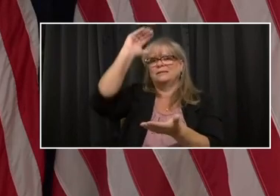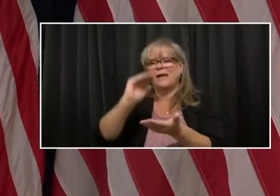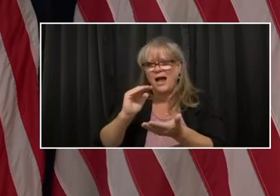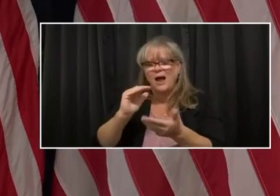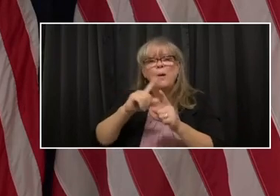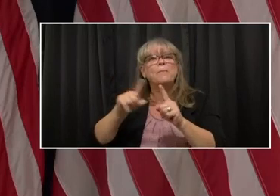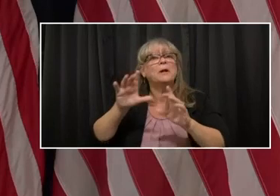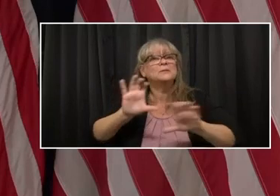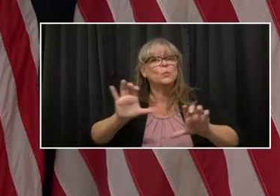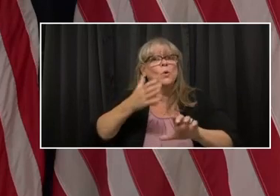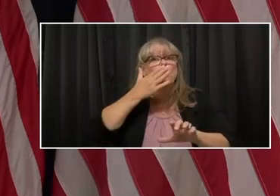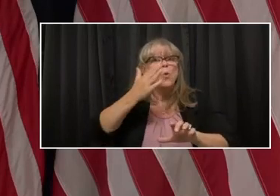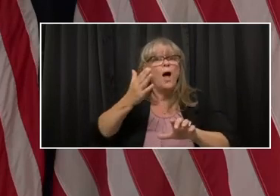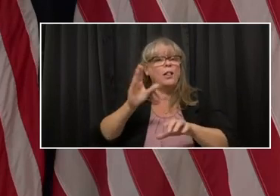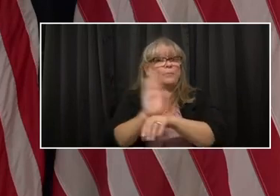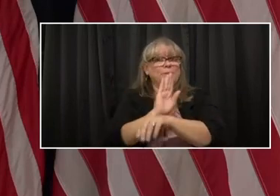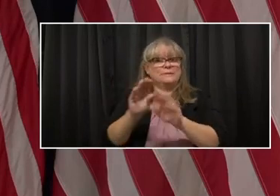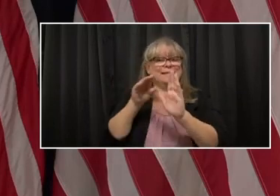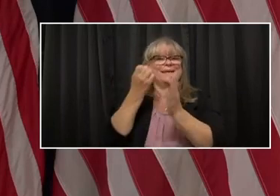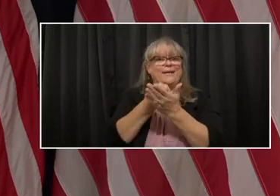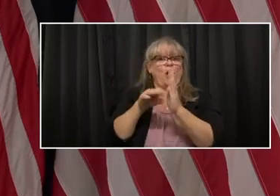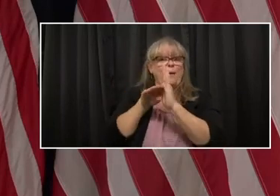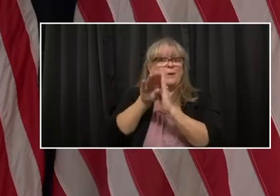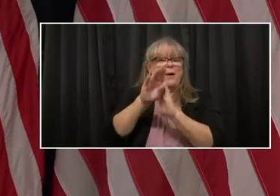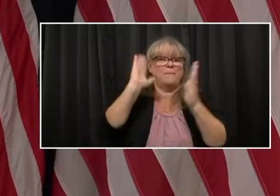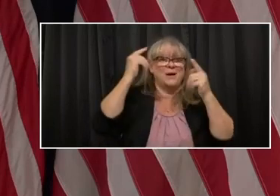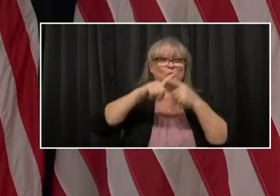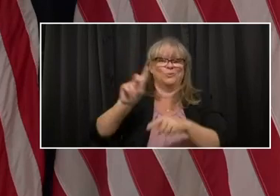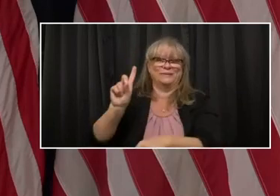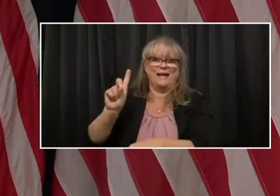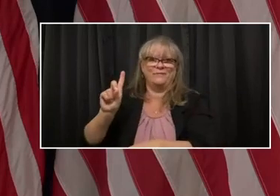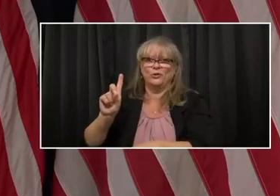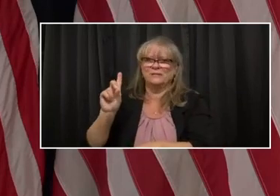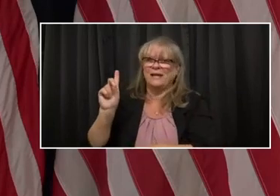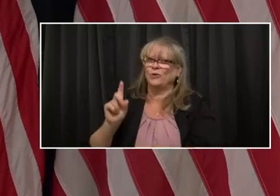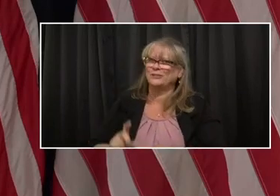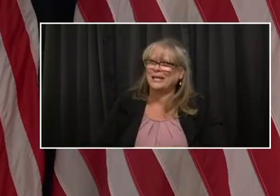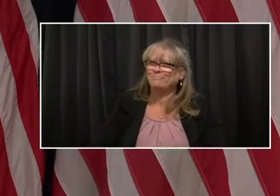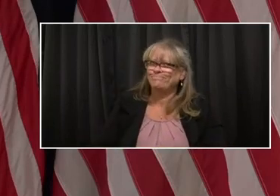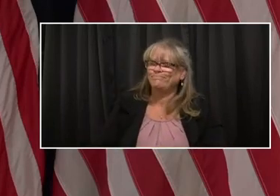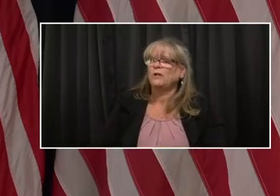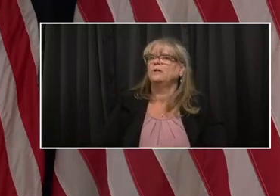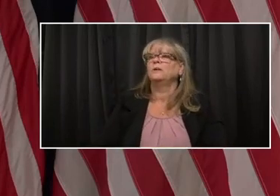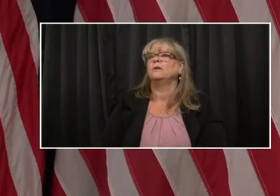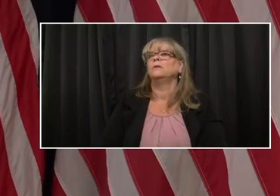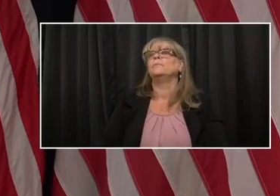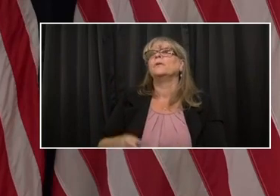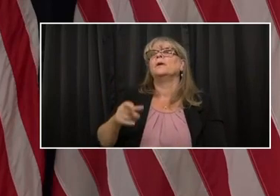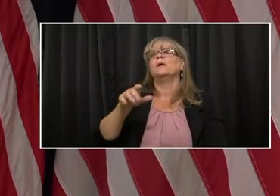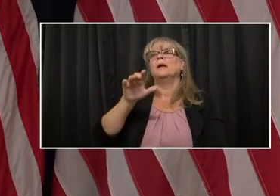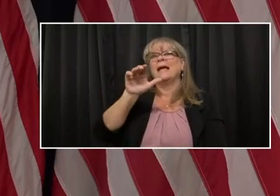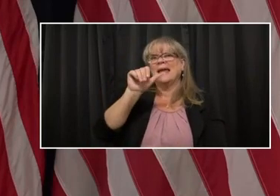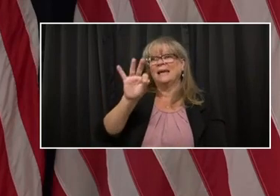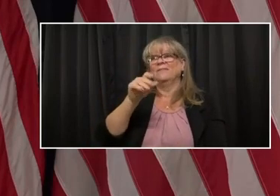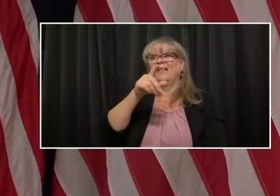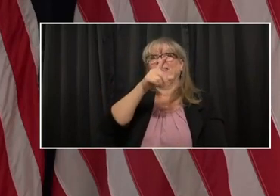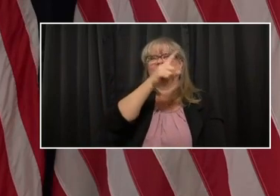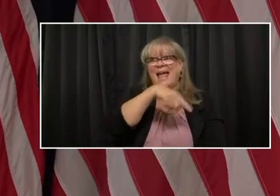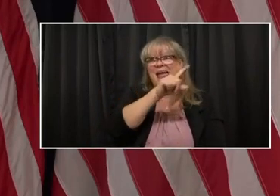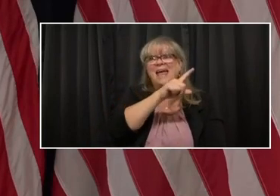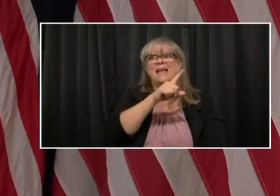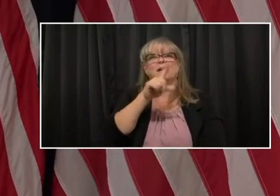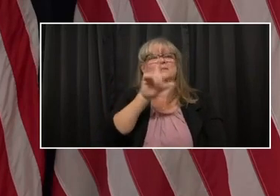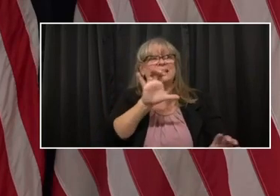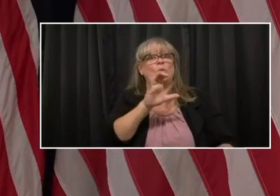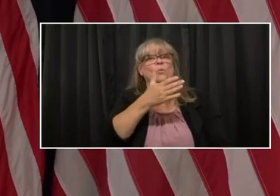area, they have not spiked to dangerous levels. They have been able to keep it contained. Many of them also have additional mask ordinances above and beyond the